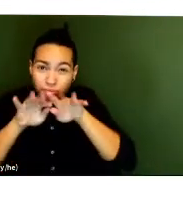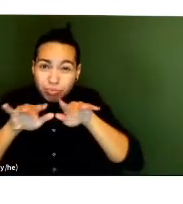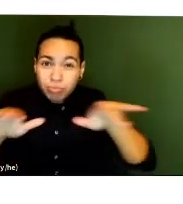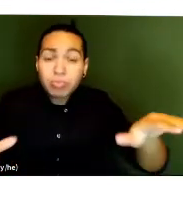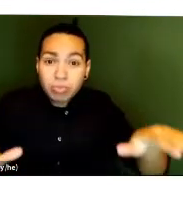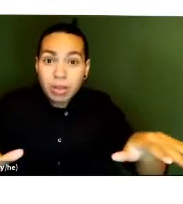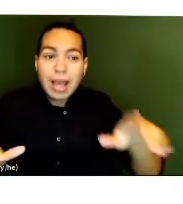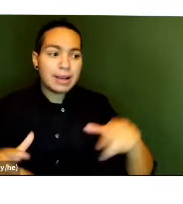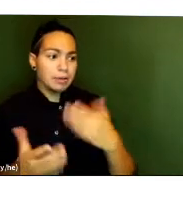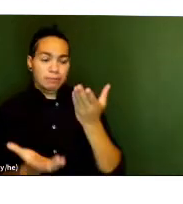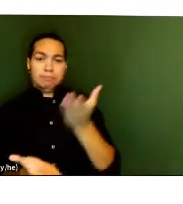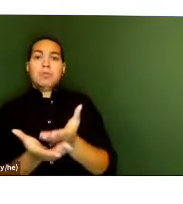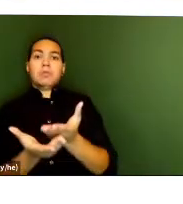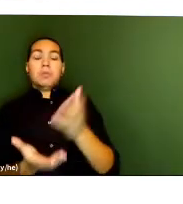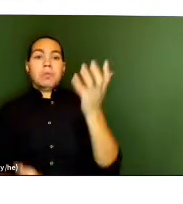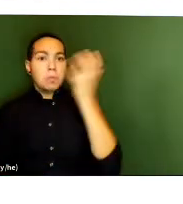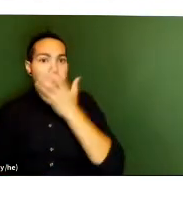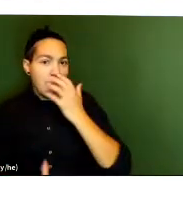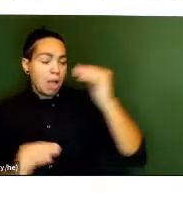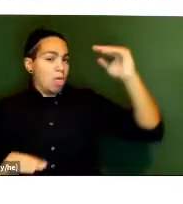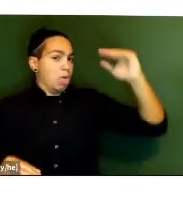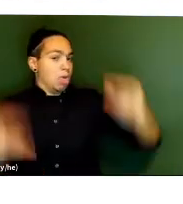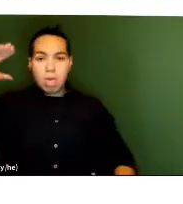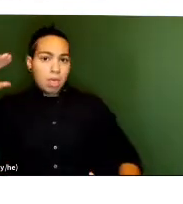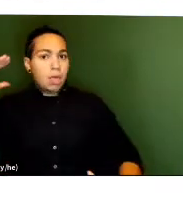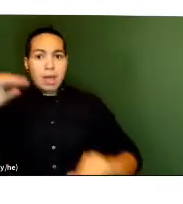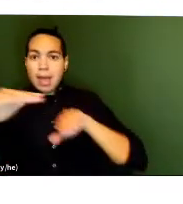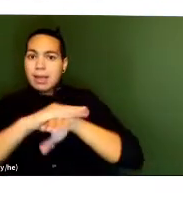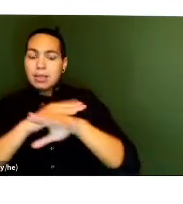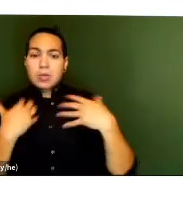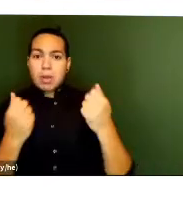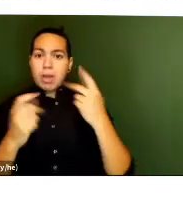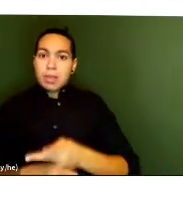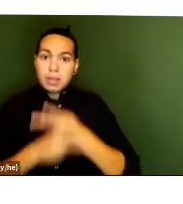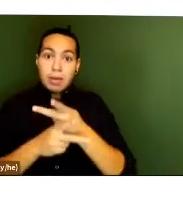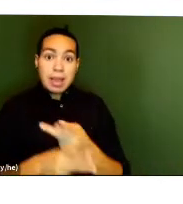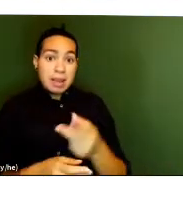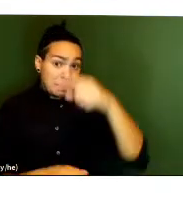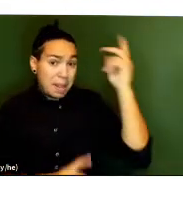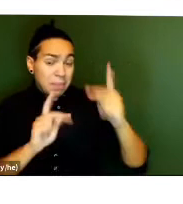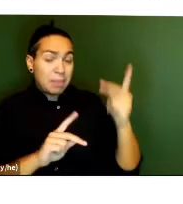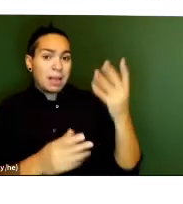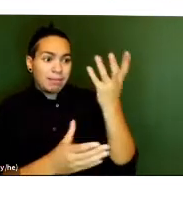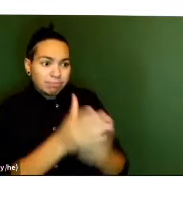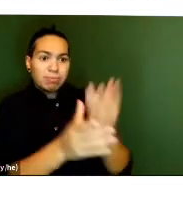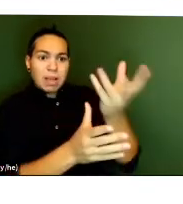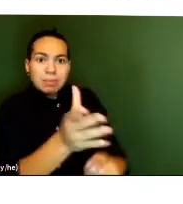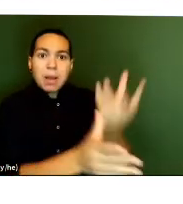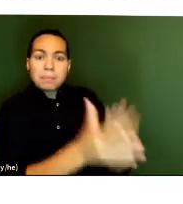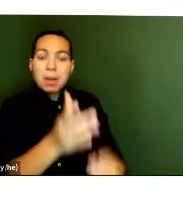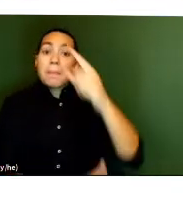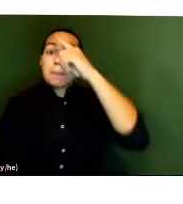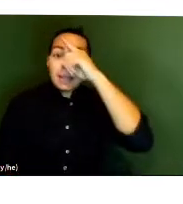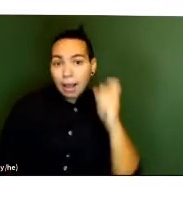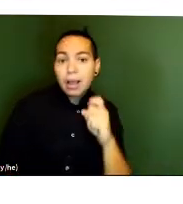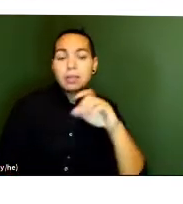system is. And Black people have disproportionately died from COVID-19. And also many Black African nations have